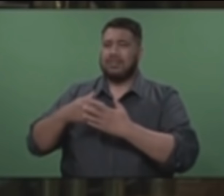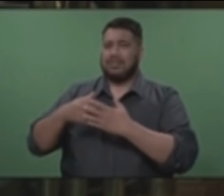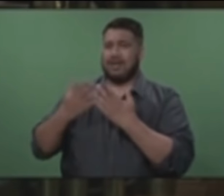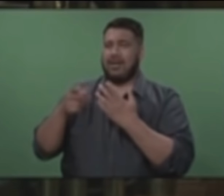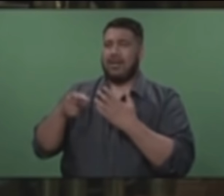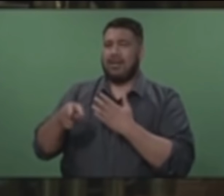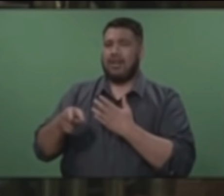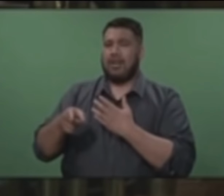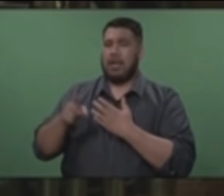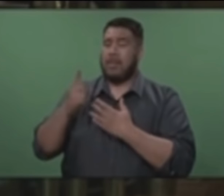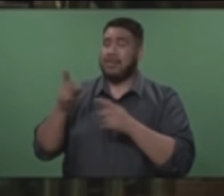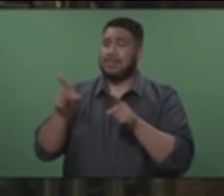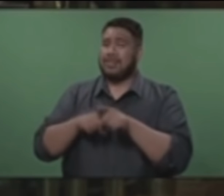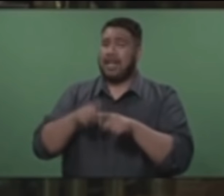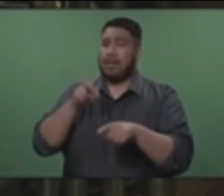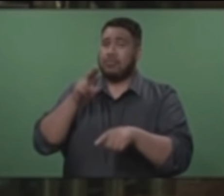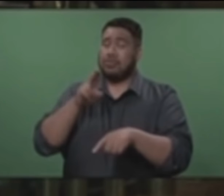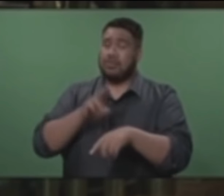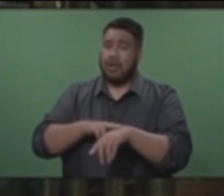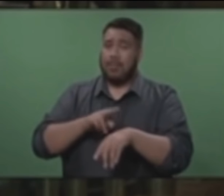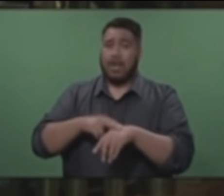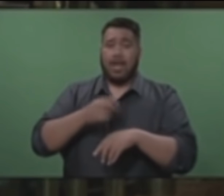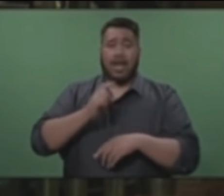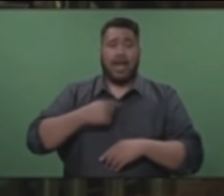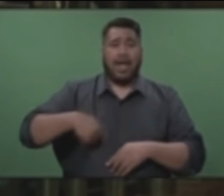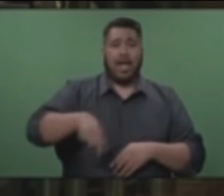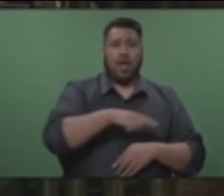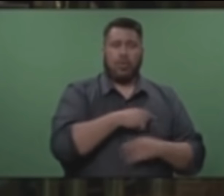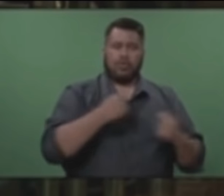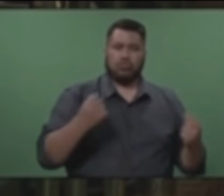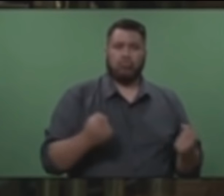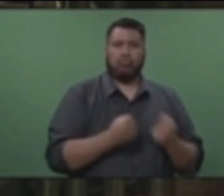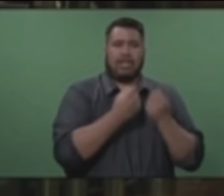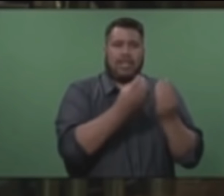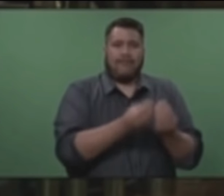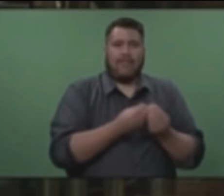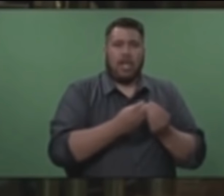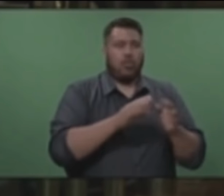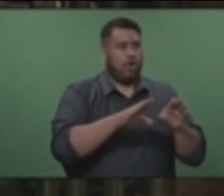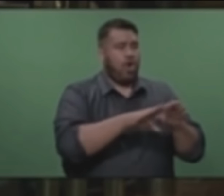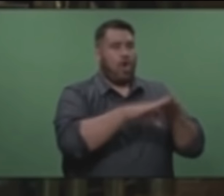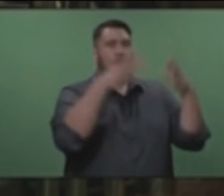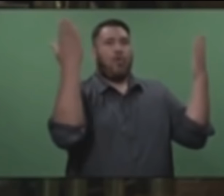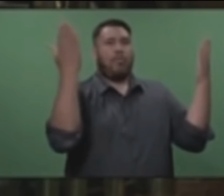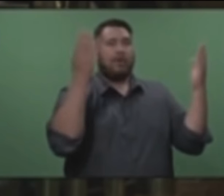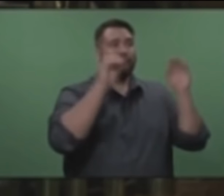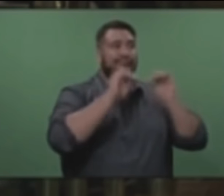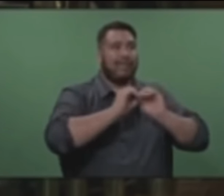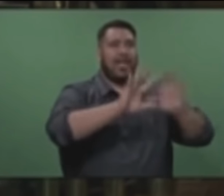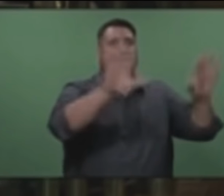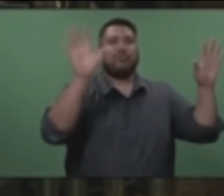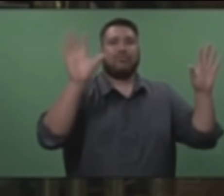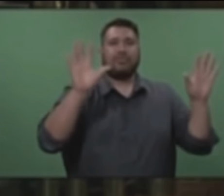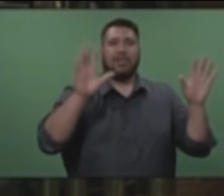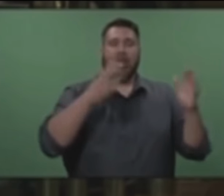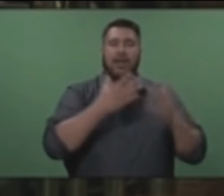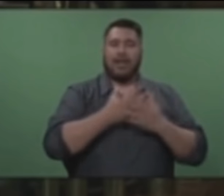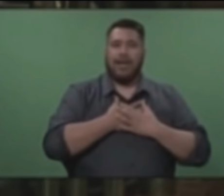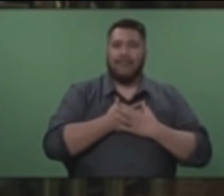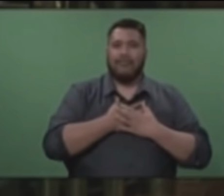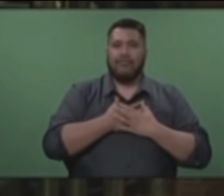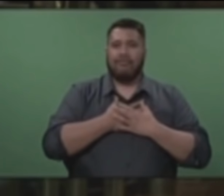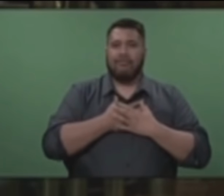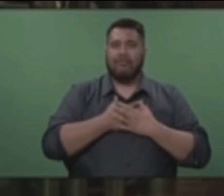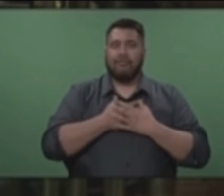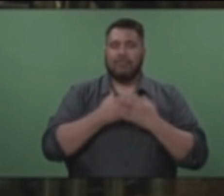this country have opened up seemingly bottomless wells of love and strength. I'd like to